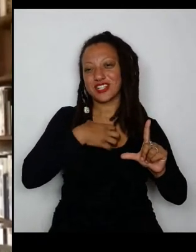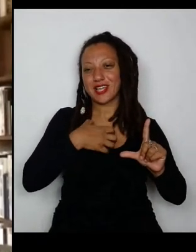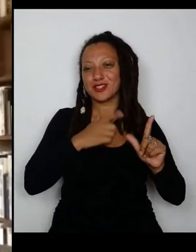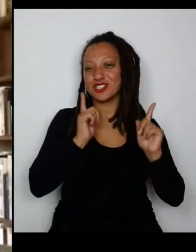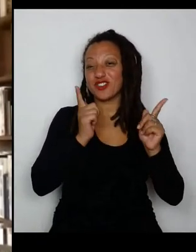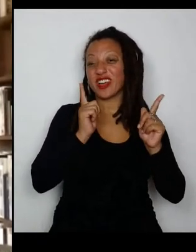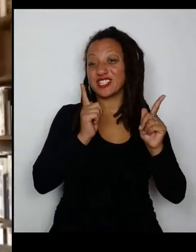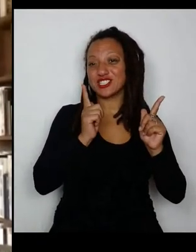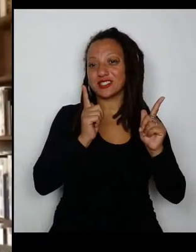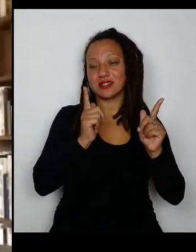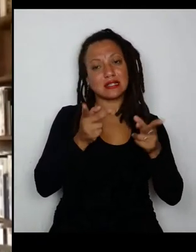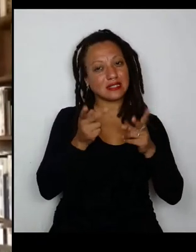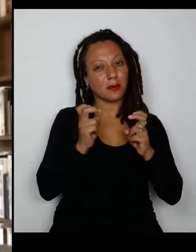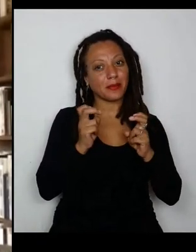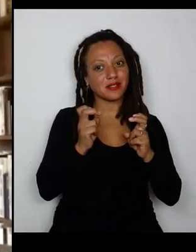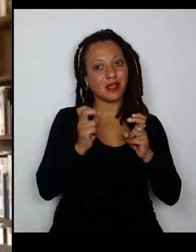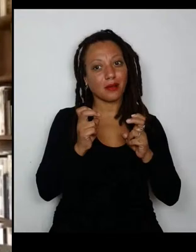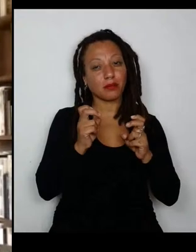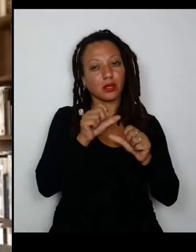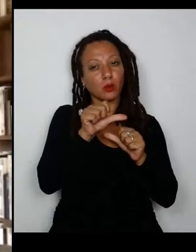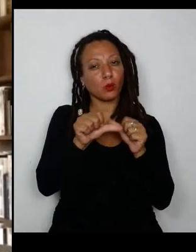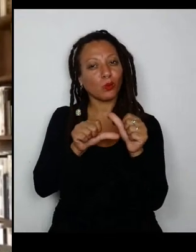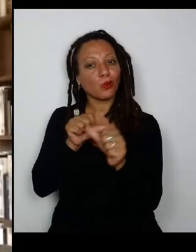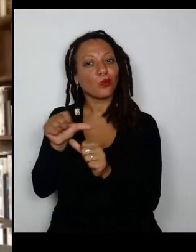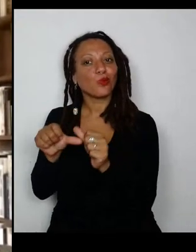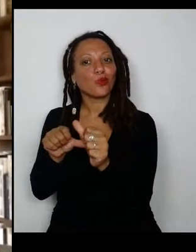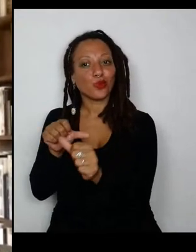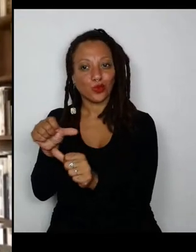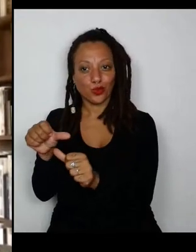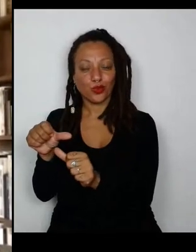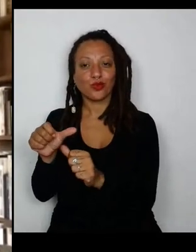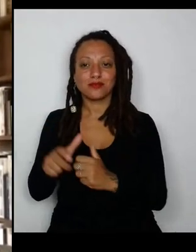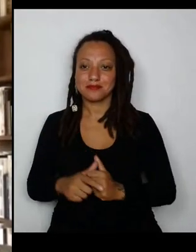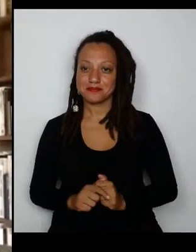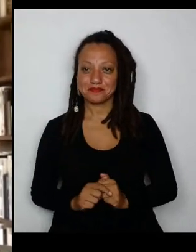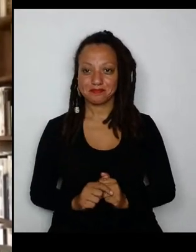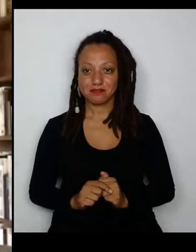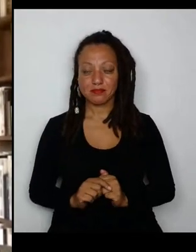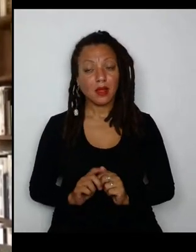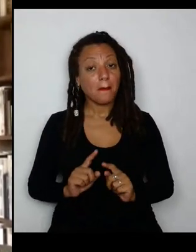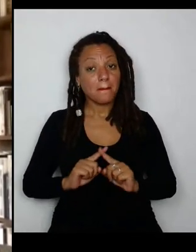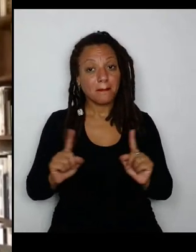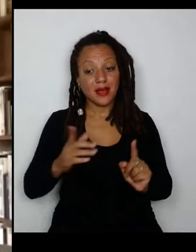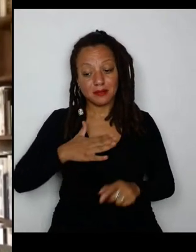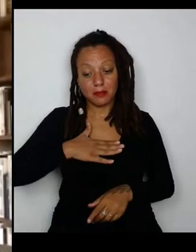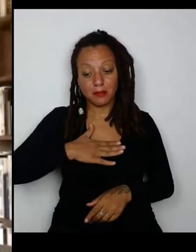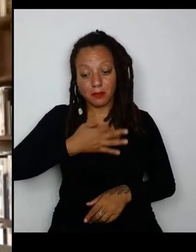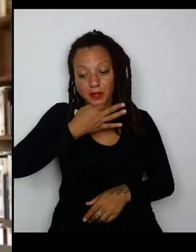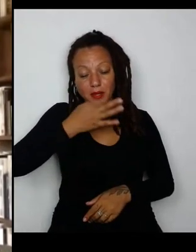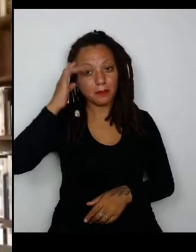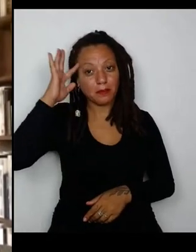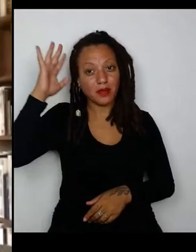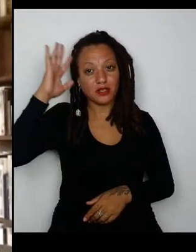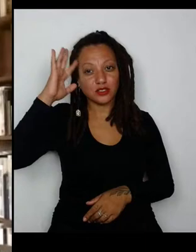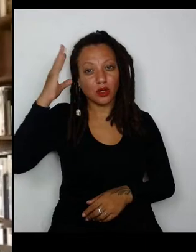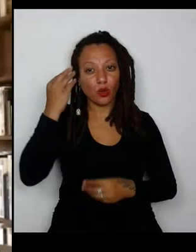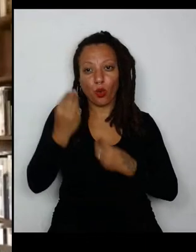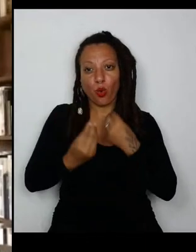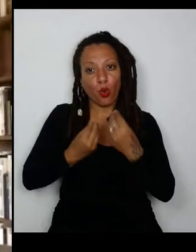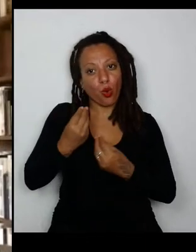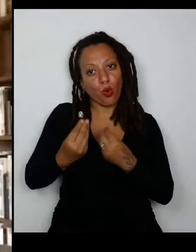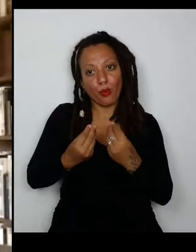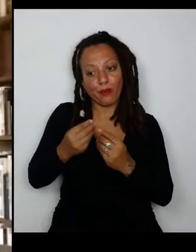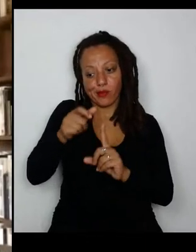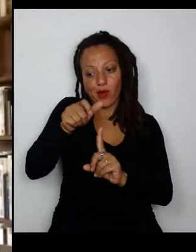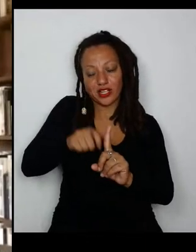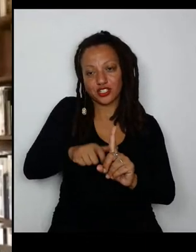just some some thoughts but the way in which he presented his self-image is so varied and so kind of